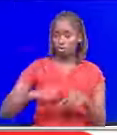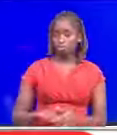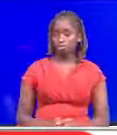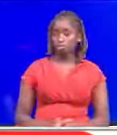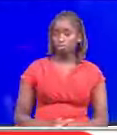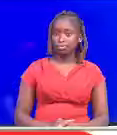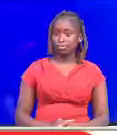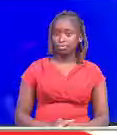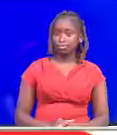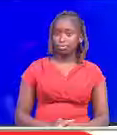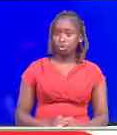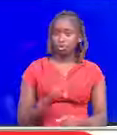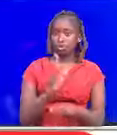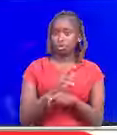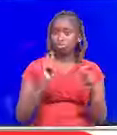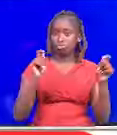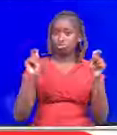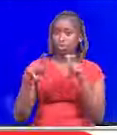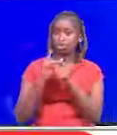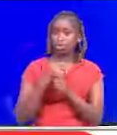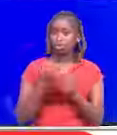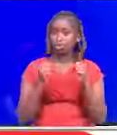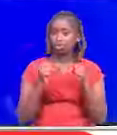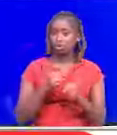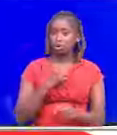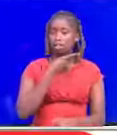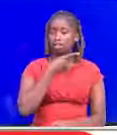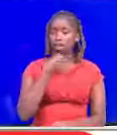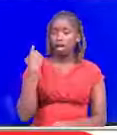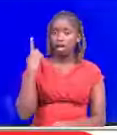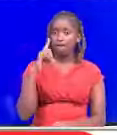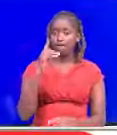Using placards and a strong desire for justice for their injured colleagues.